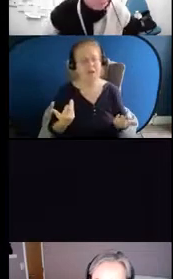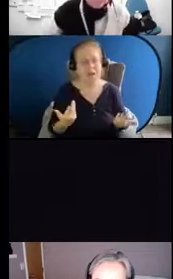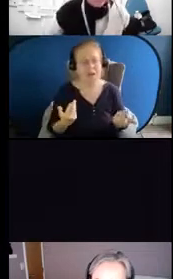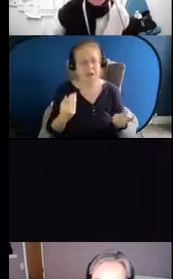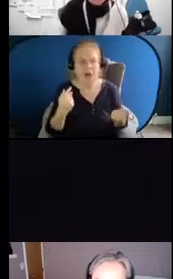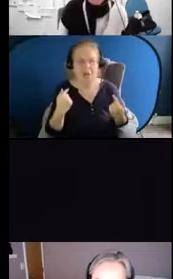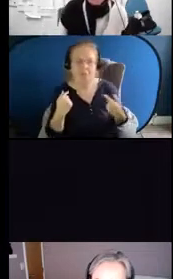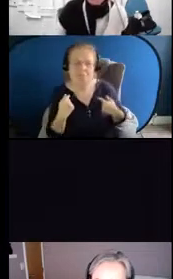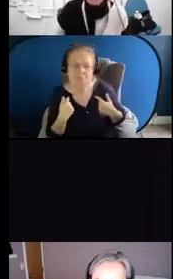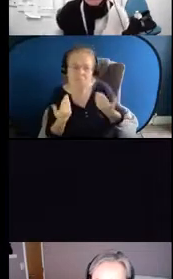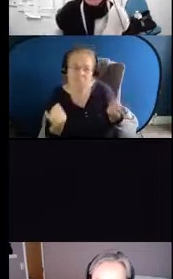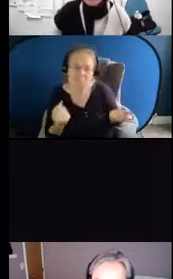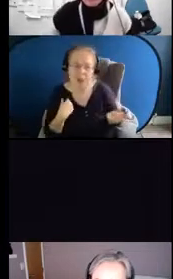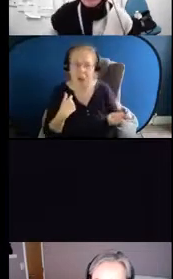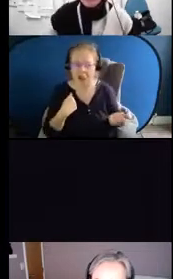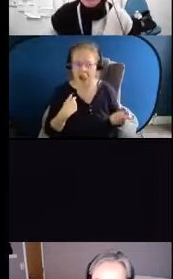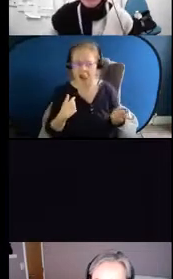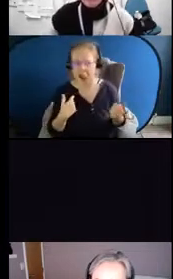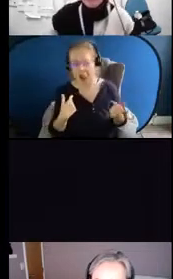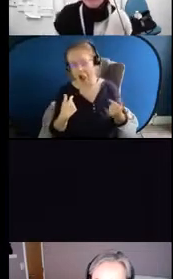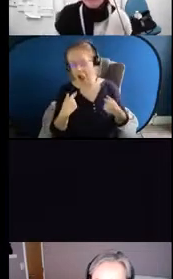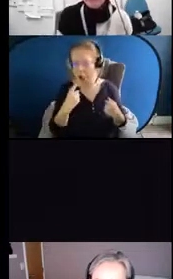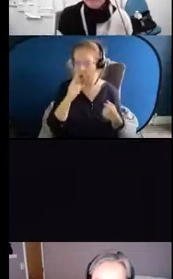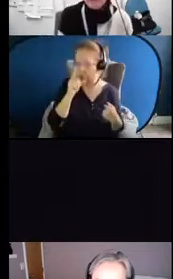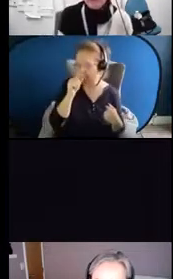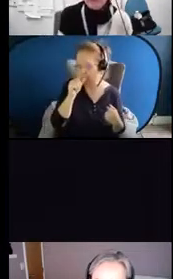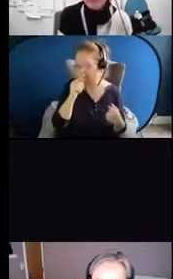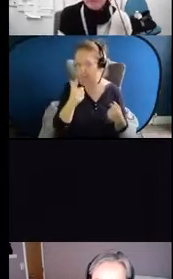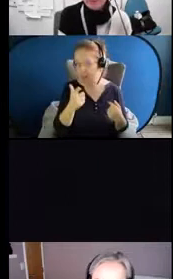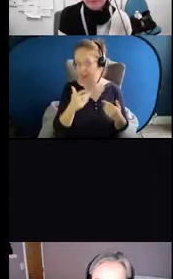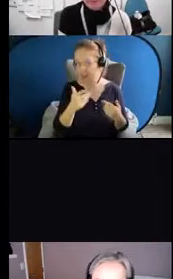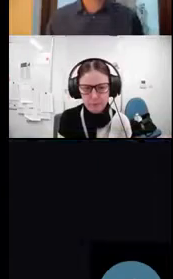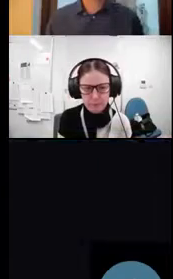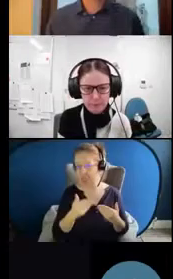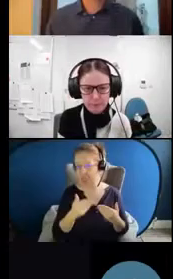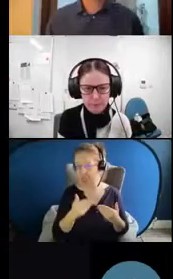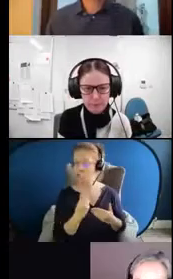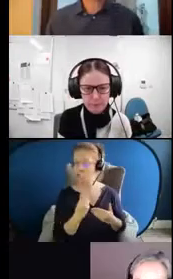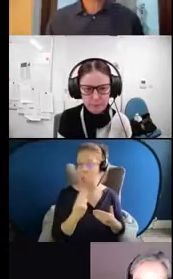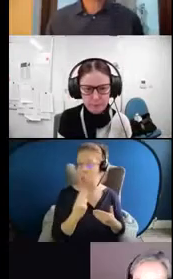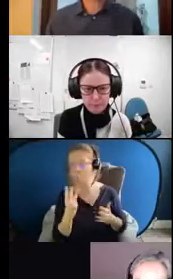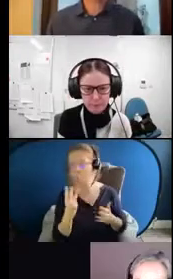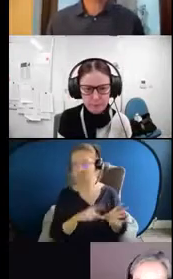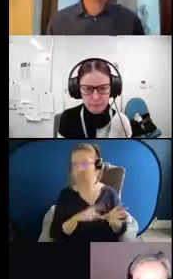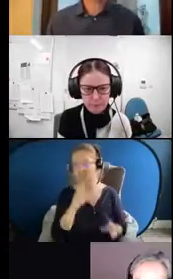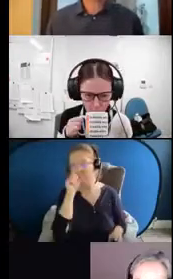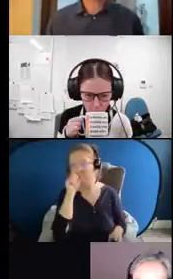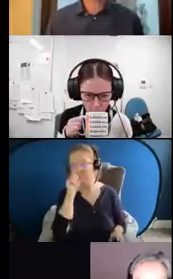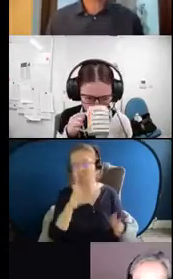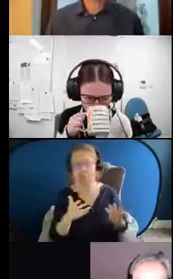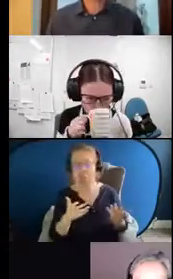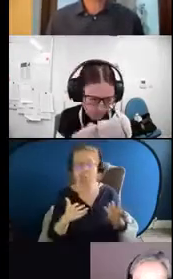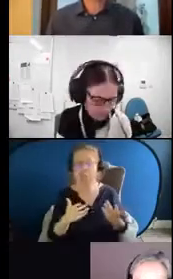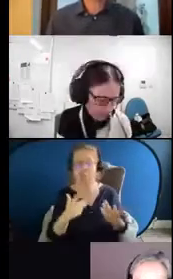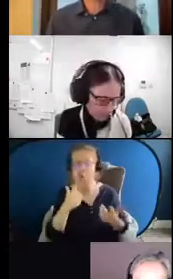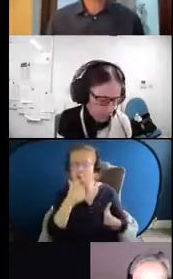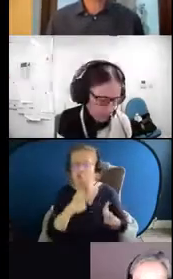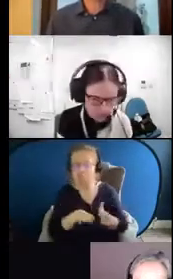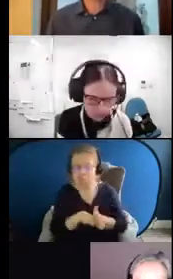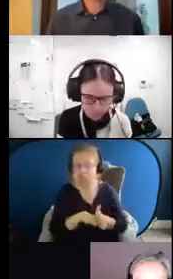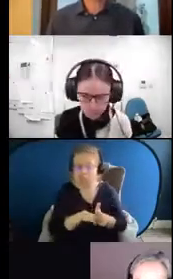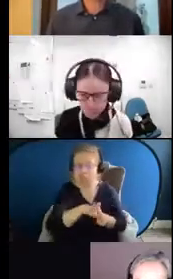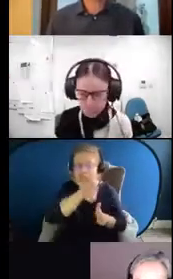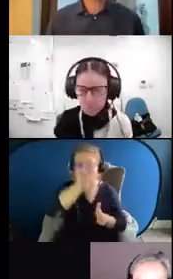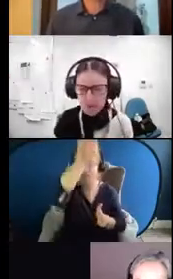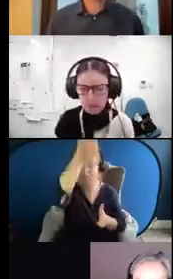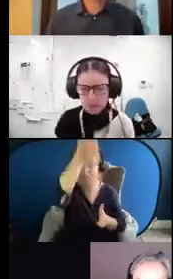remiss or disingenuous to say certainly within the next 2 to 3 years, I can imagine us seeing tremendous strides that continue to take